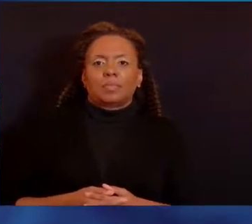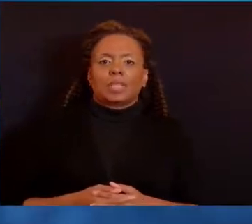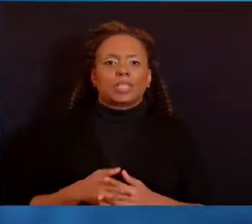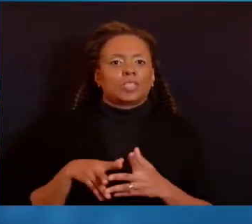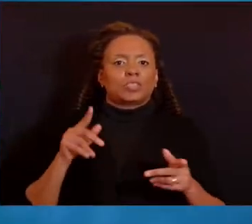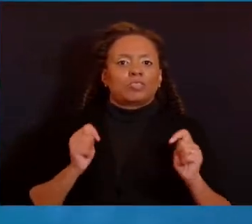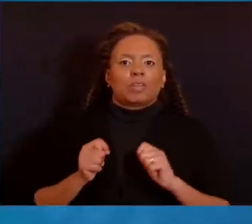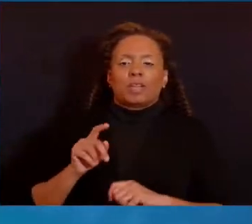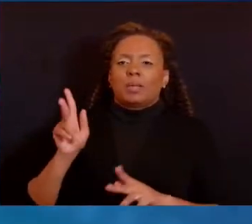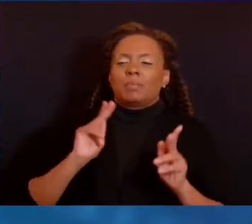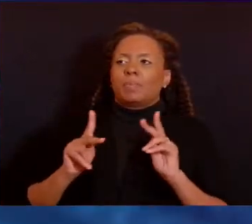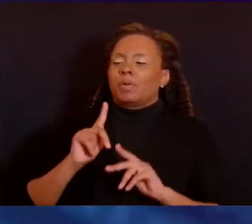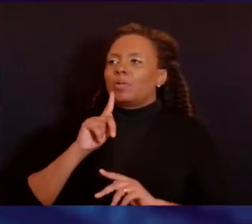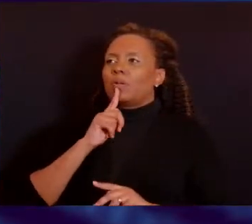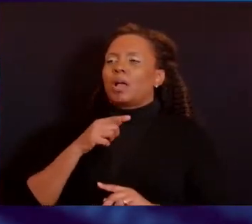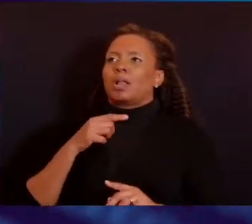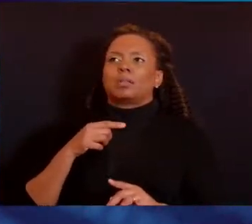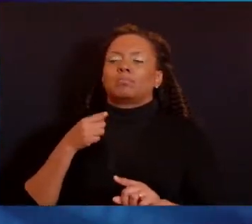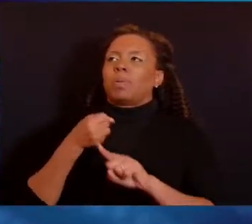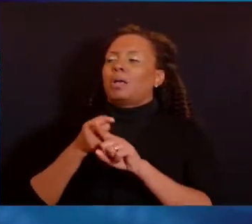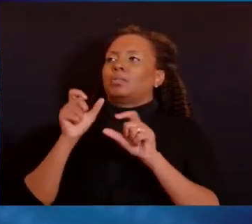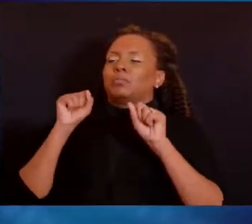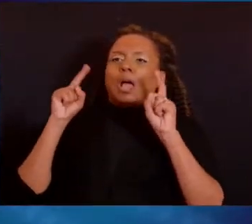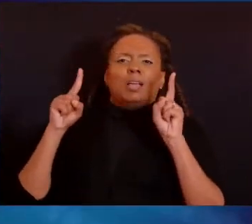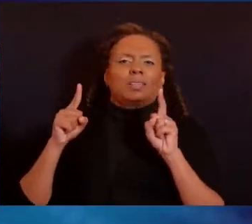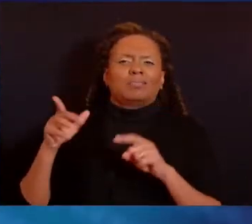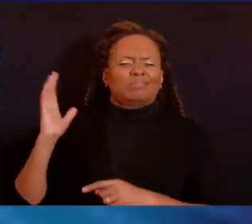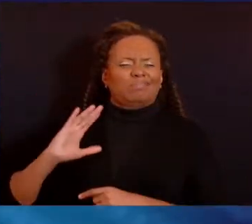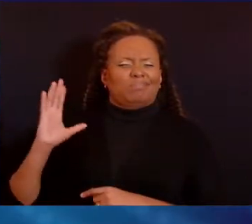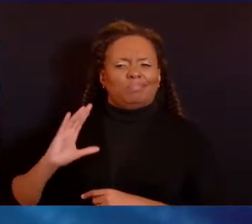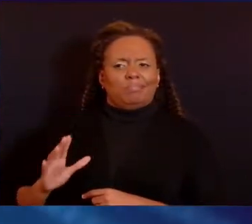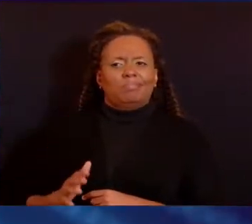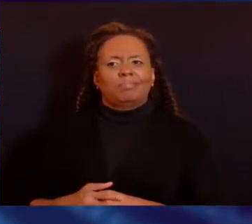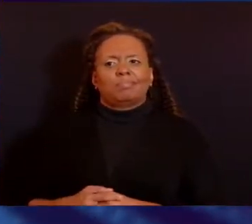surprise. Very short-lived and very small, and it rolls through very quickly.